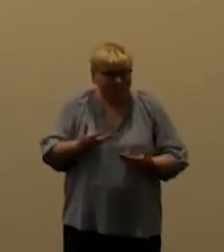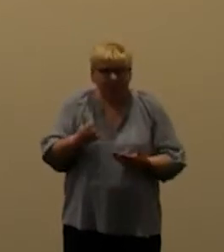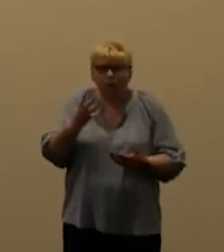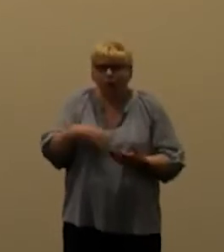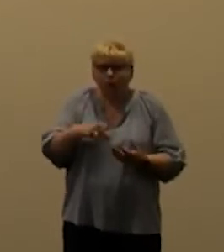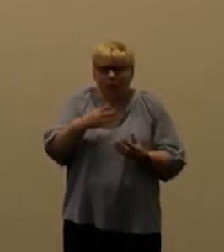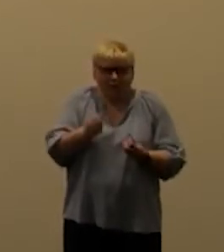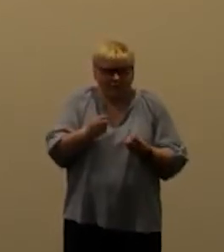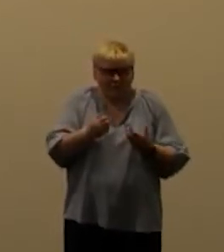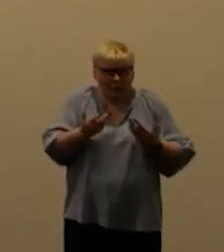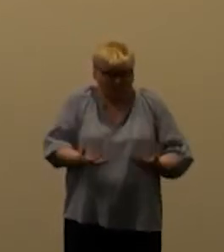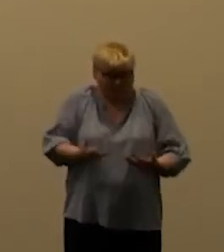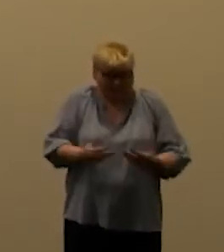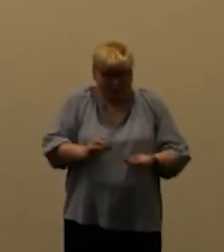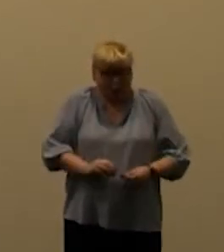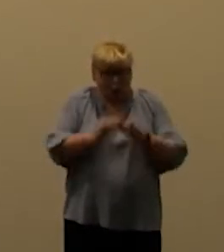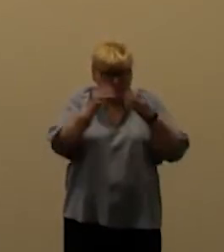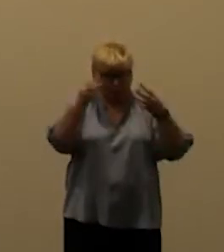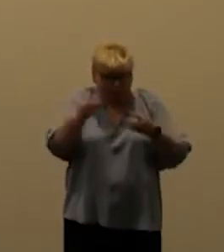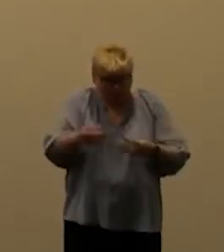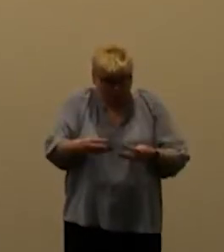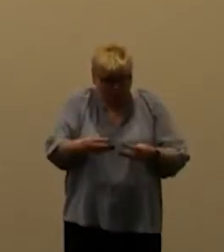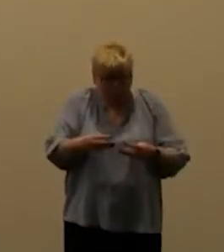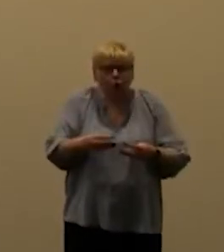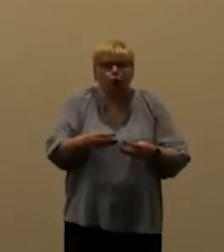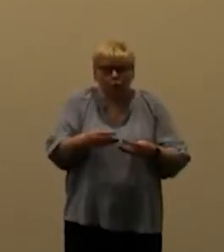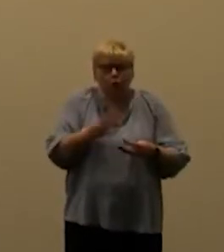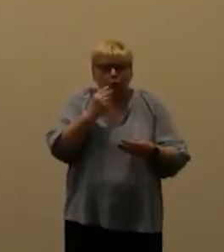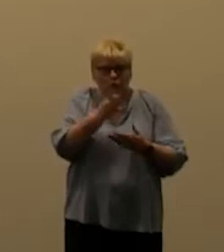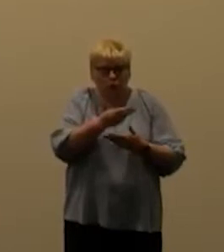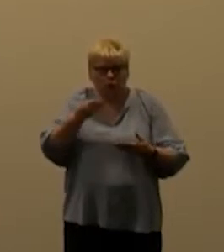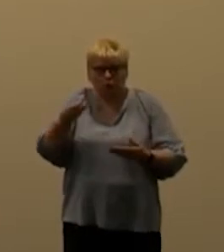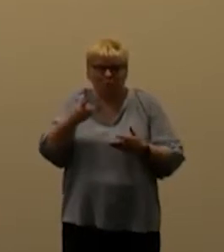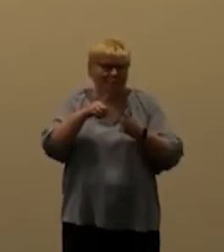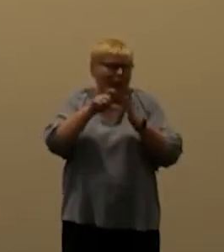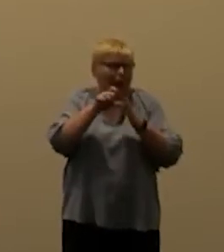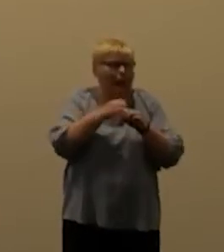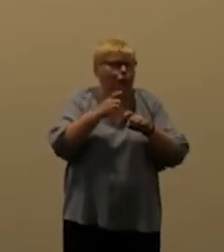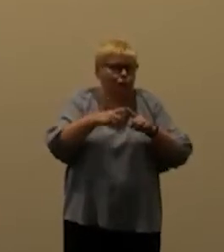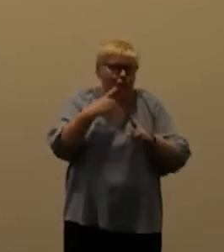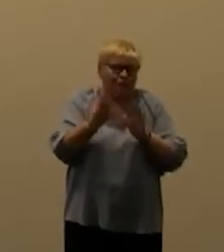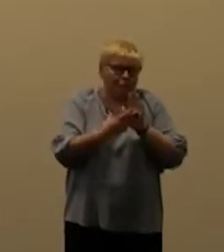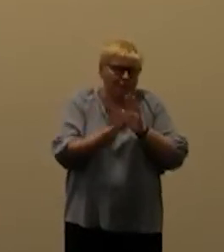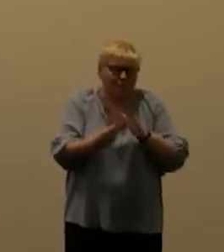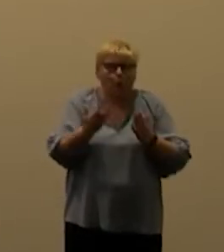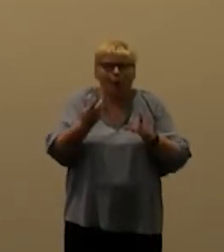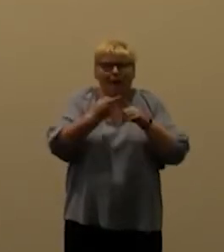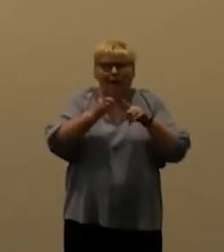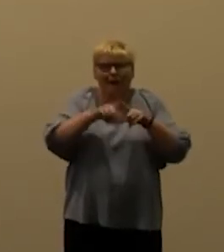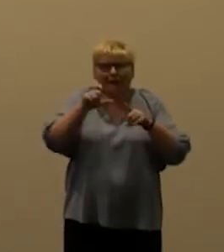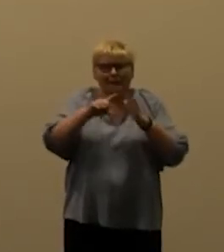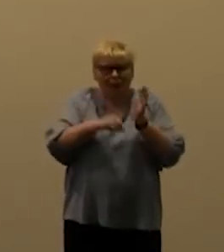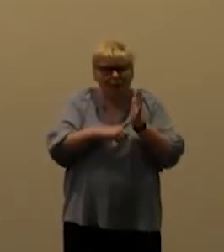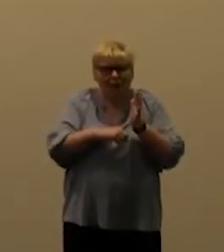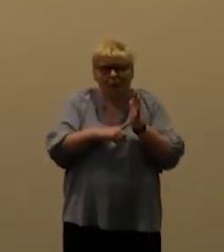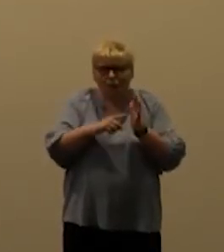out an existing configuration using DSC, using HTML file, so Edge, for example, or we've got Excel, so you can dump it